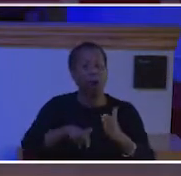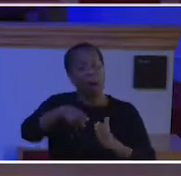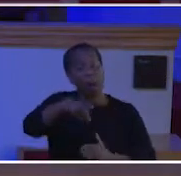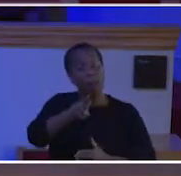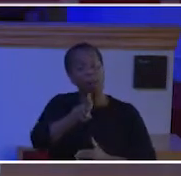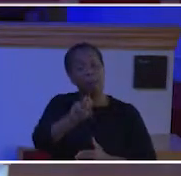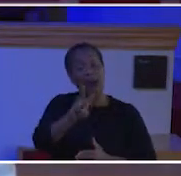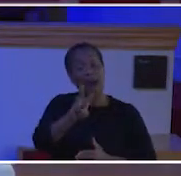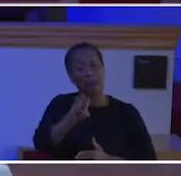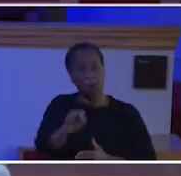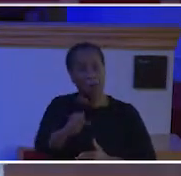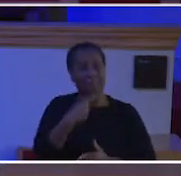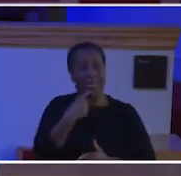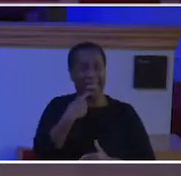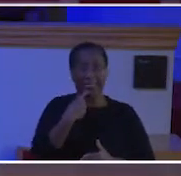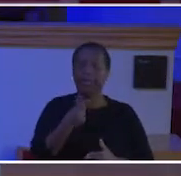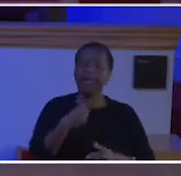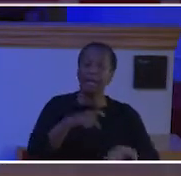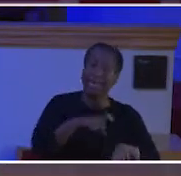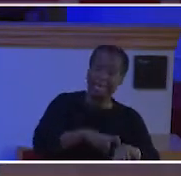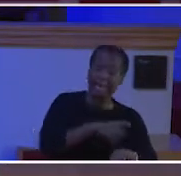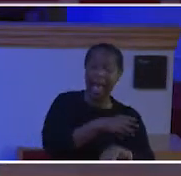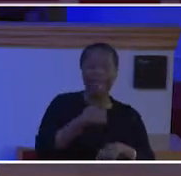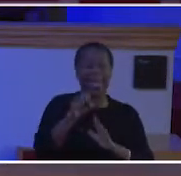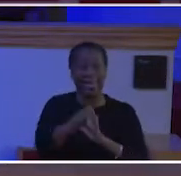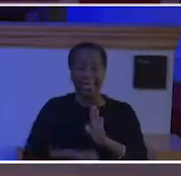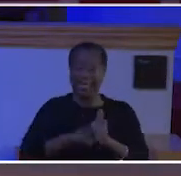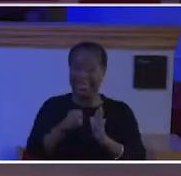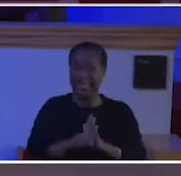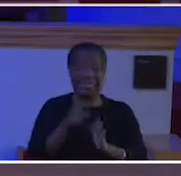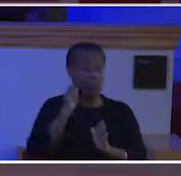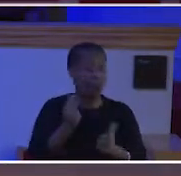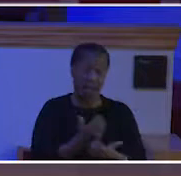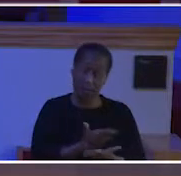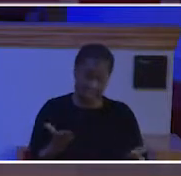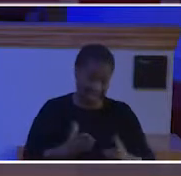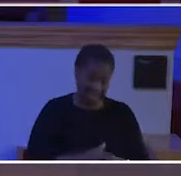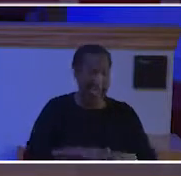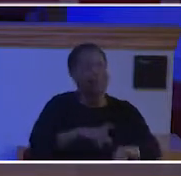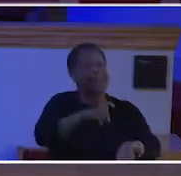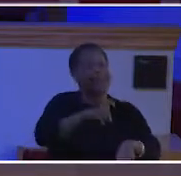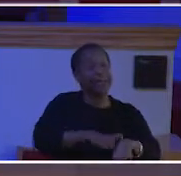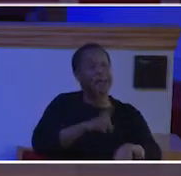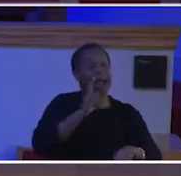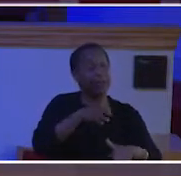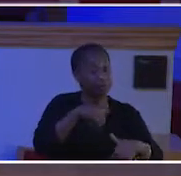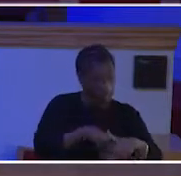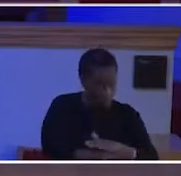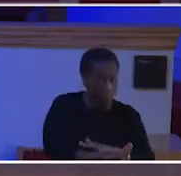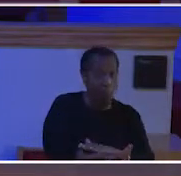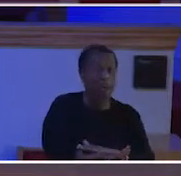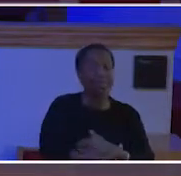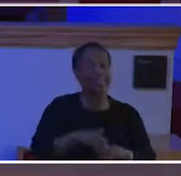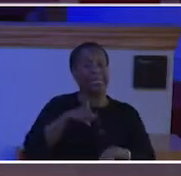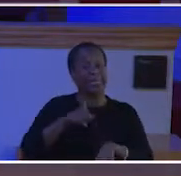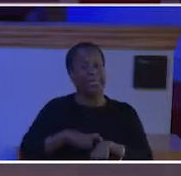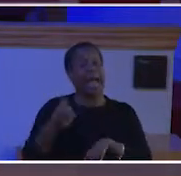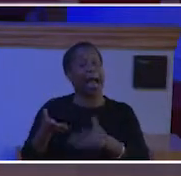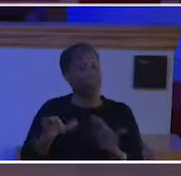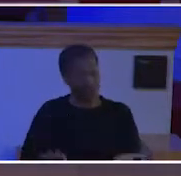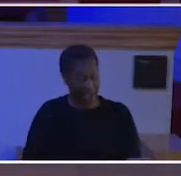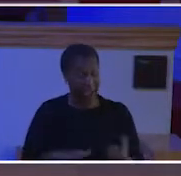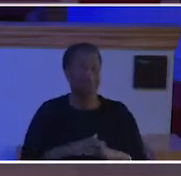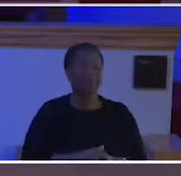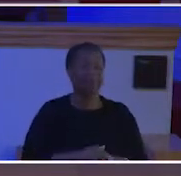that there's a time and a season for everything. A time to be born and a time to